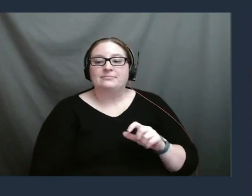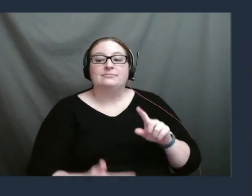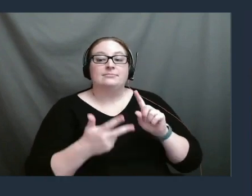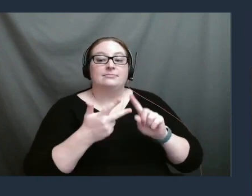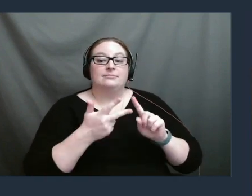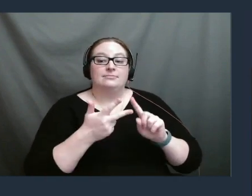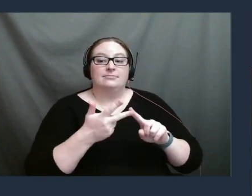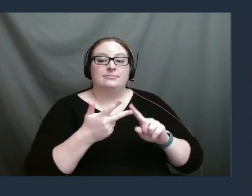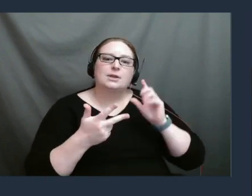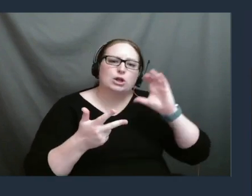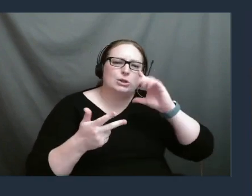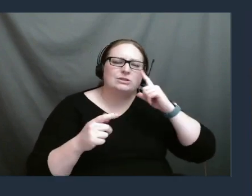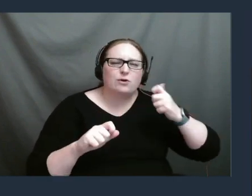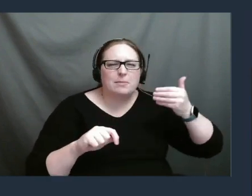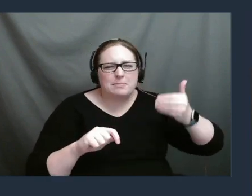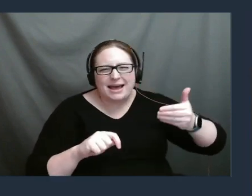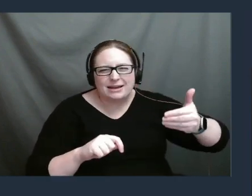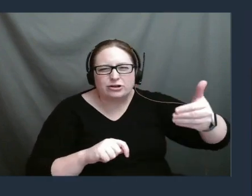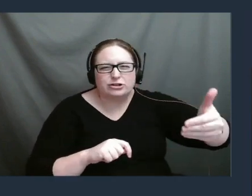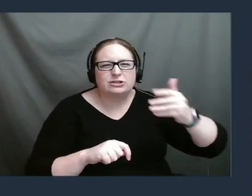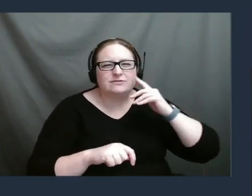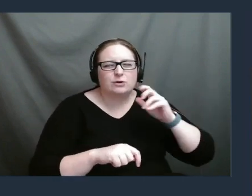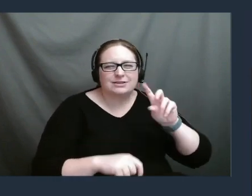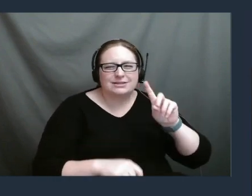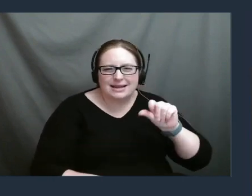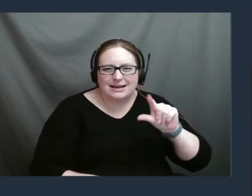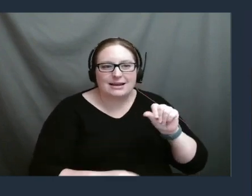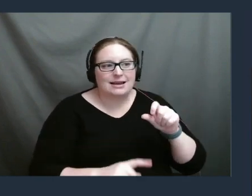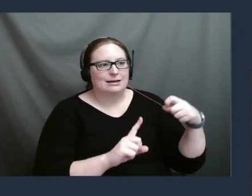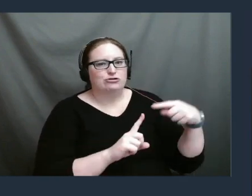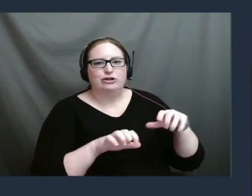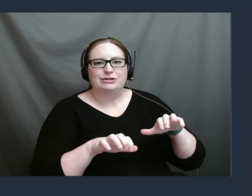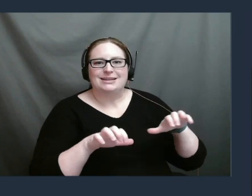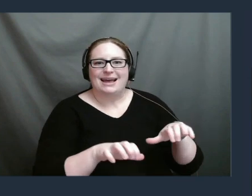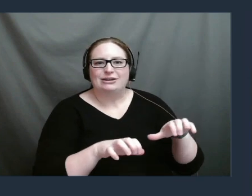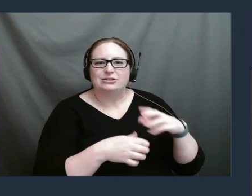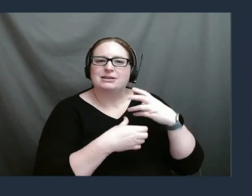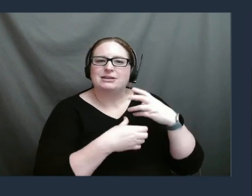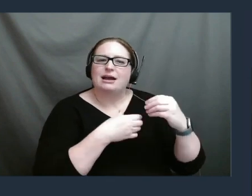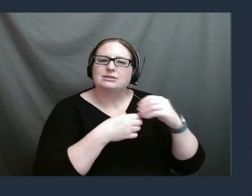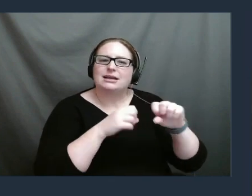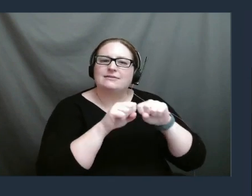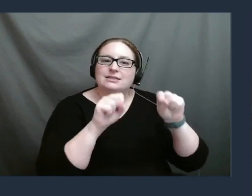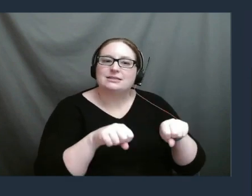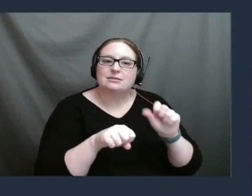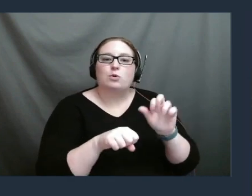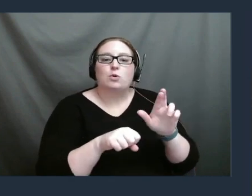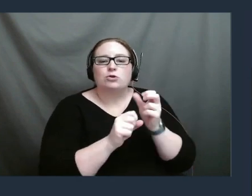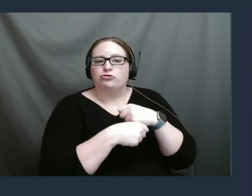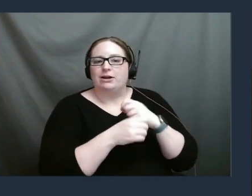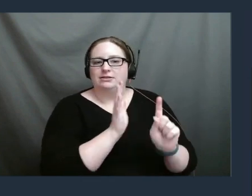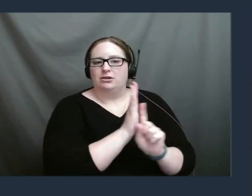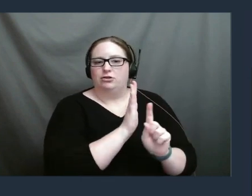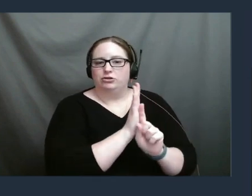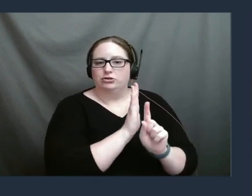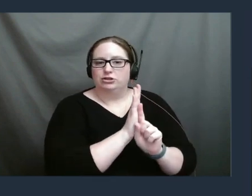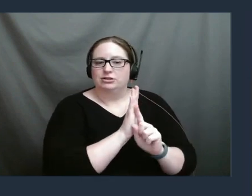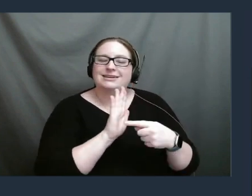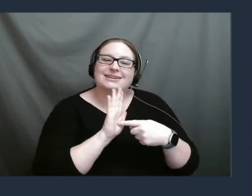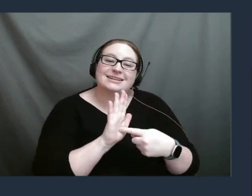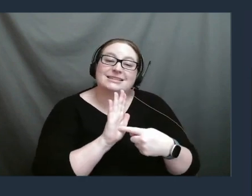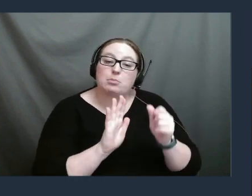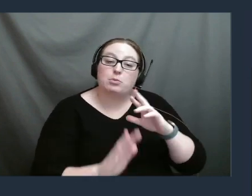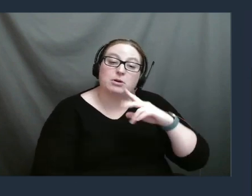looks for patterns in streaming data and triggers actions that are outside the system or creates alerts. An example of this would be fraud or